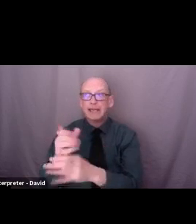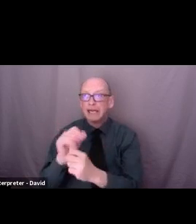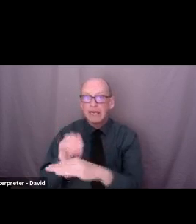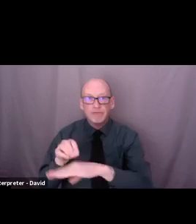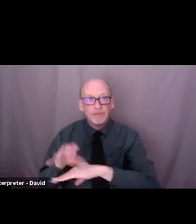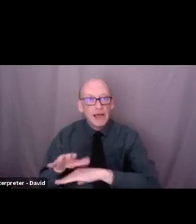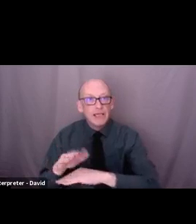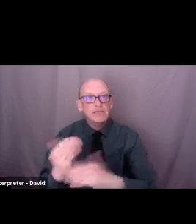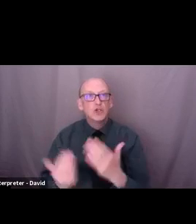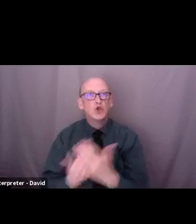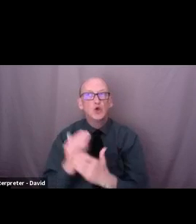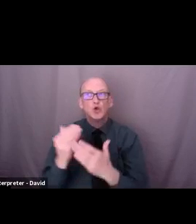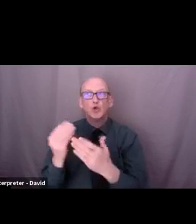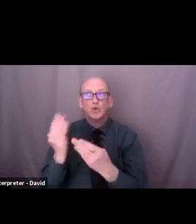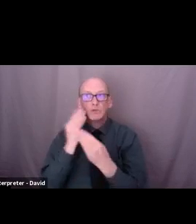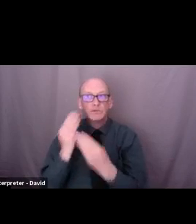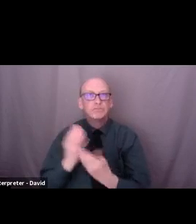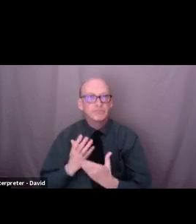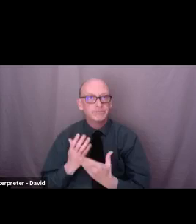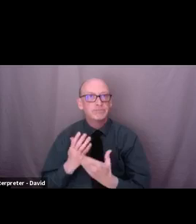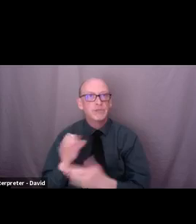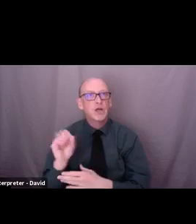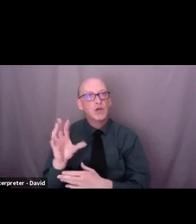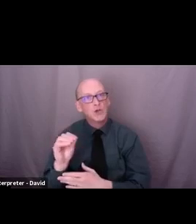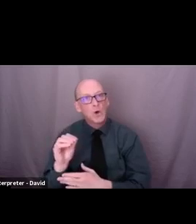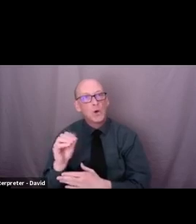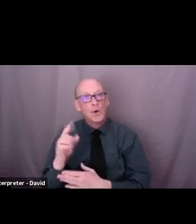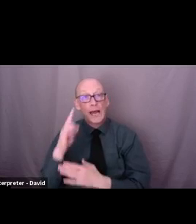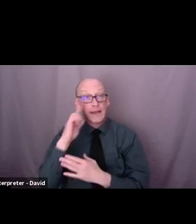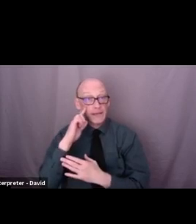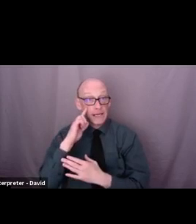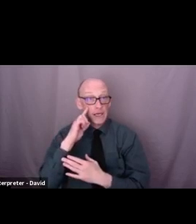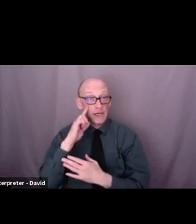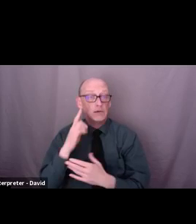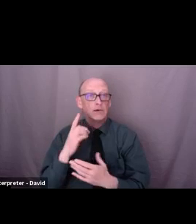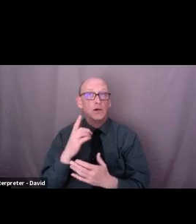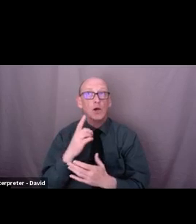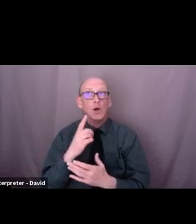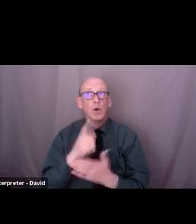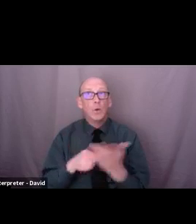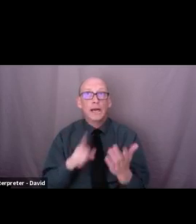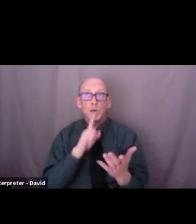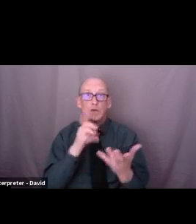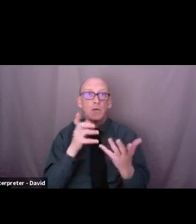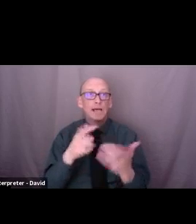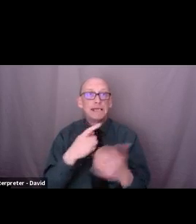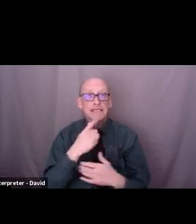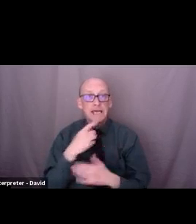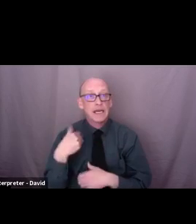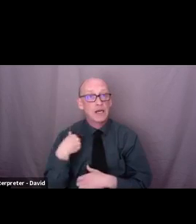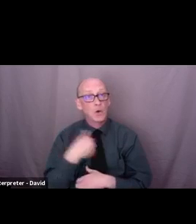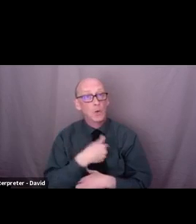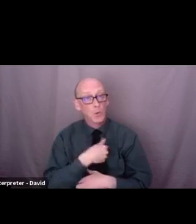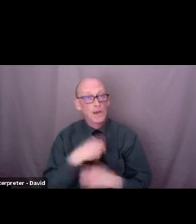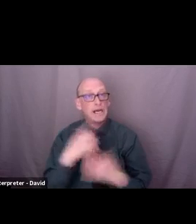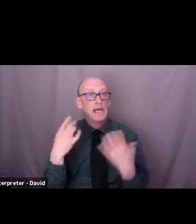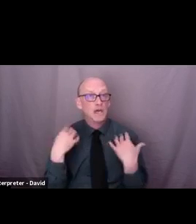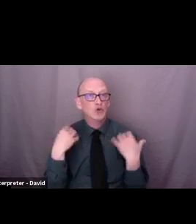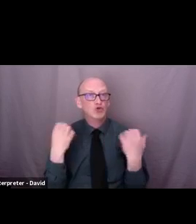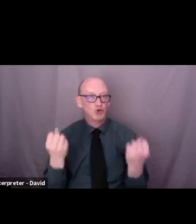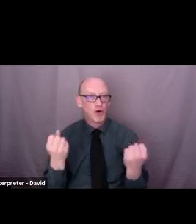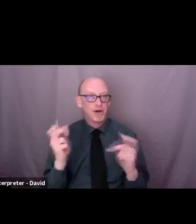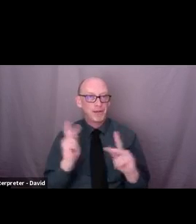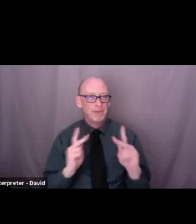new direction. So I think that the thing that I really want to say is that we are strong